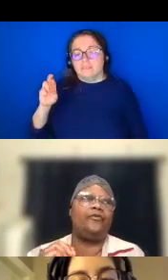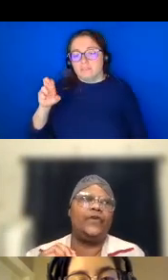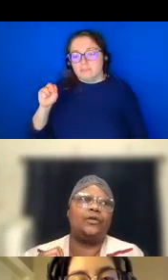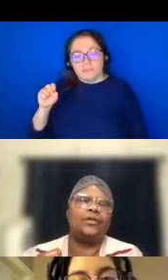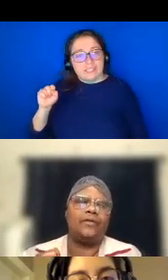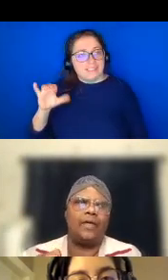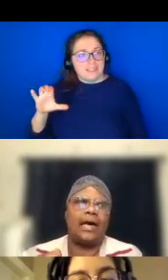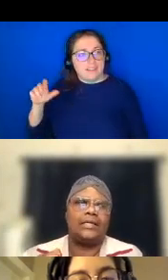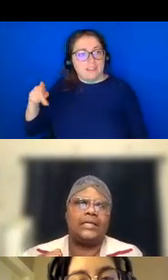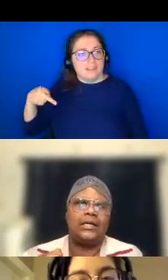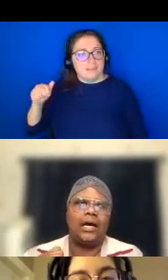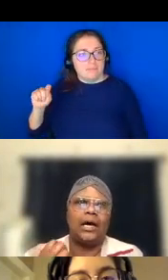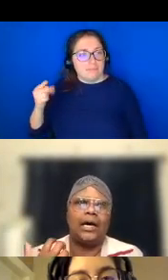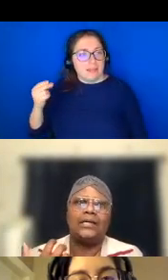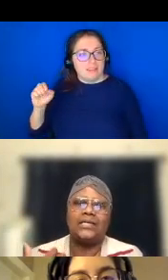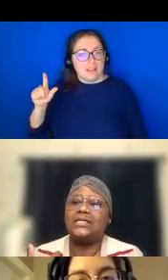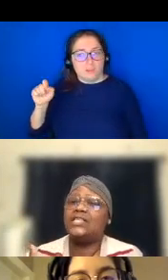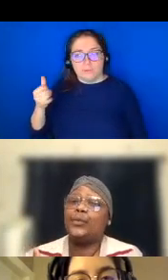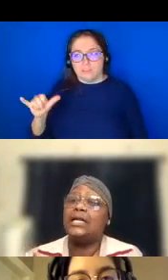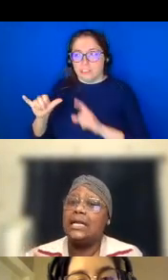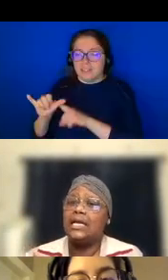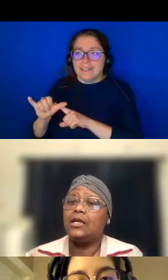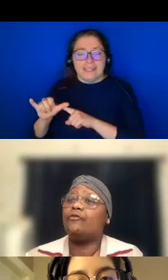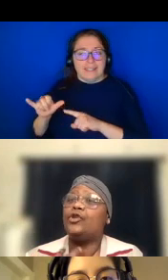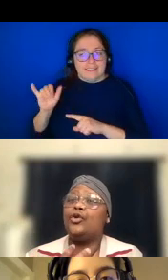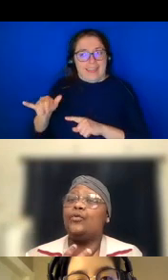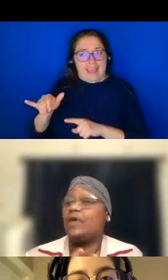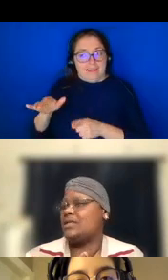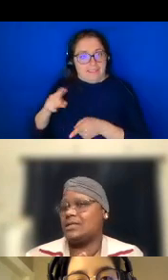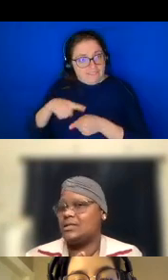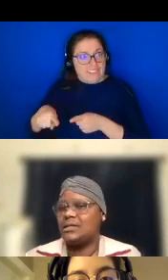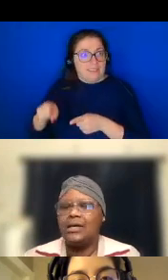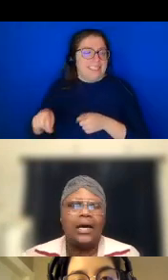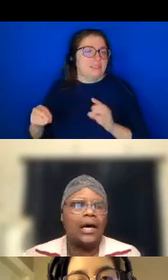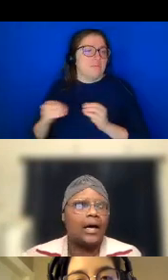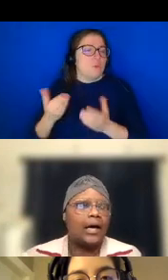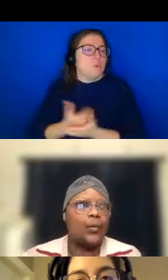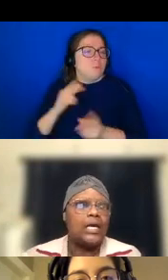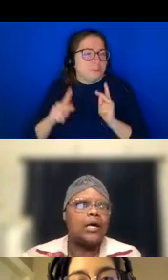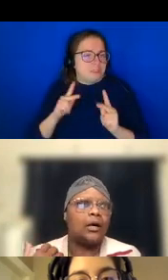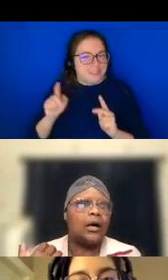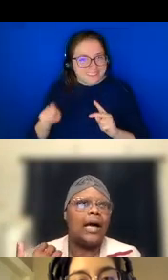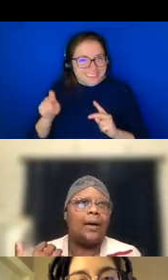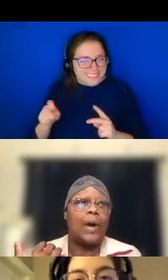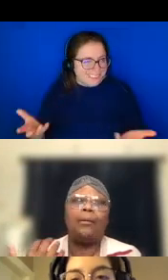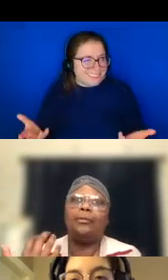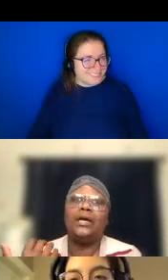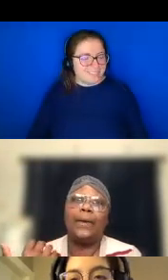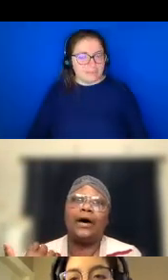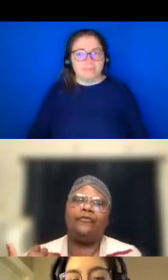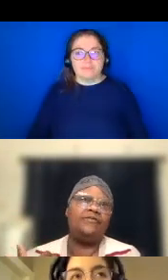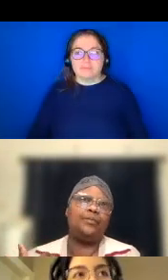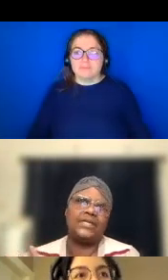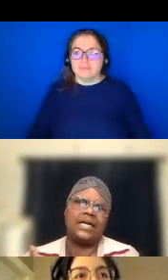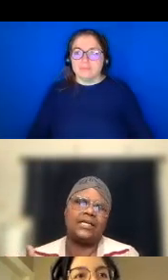a field that is in desperate need of new faces. We are probably